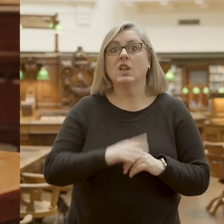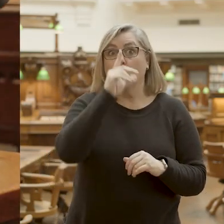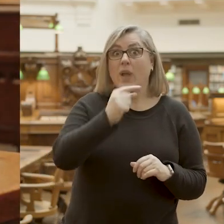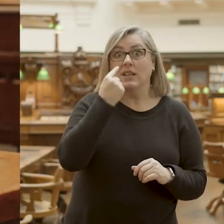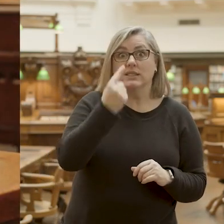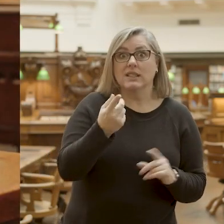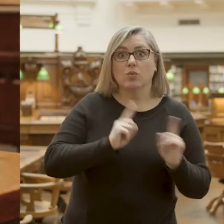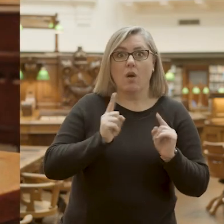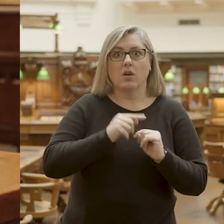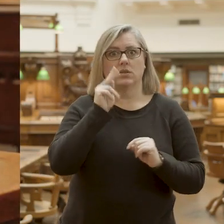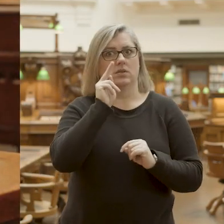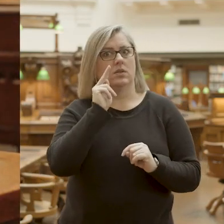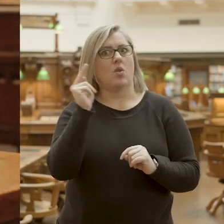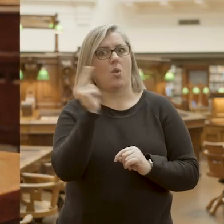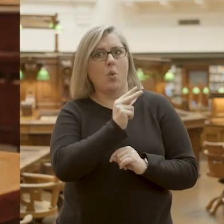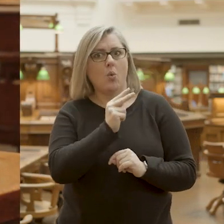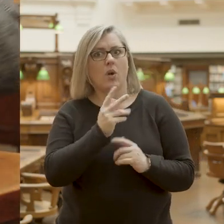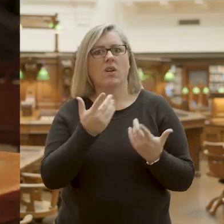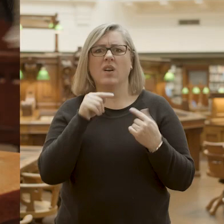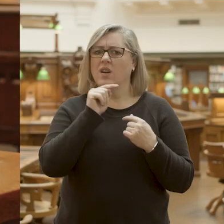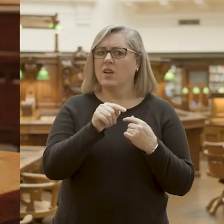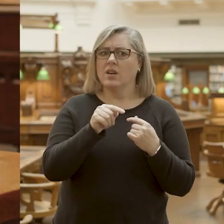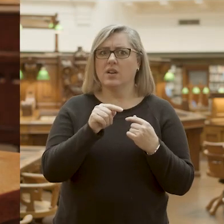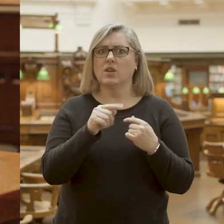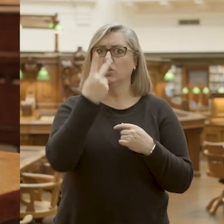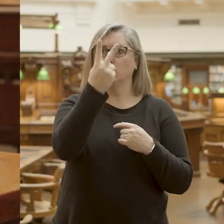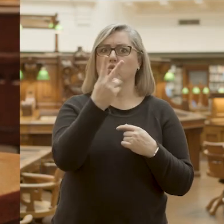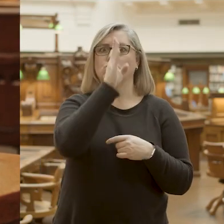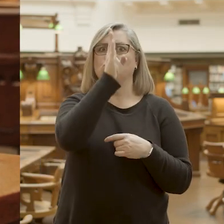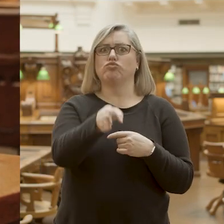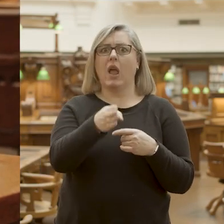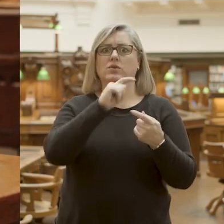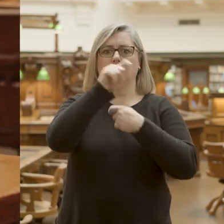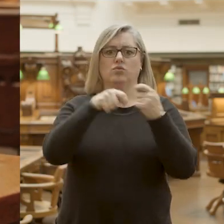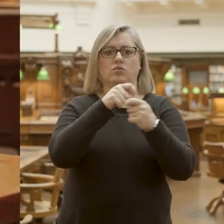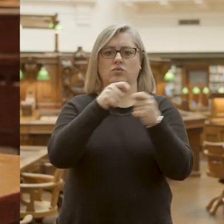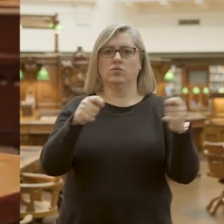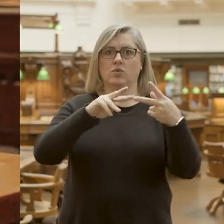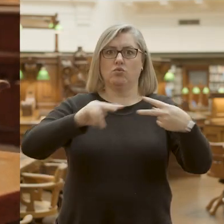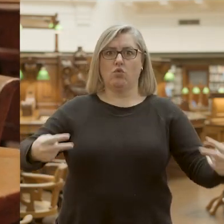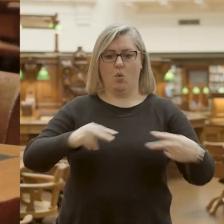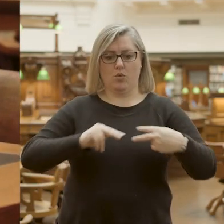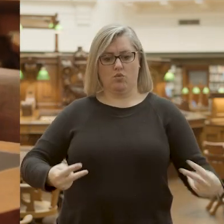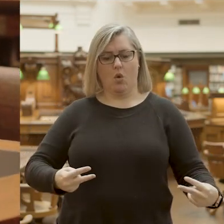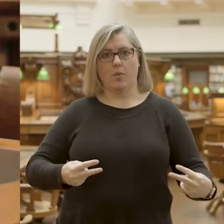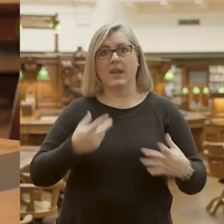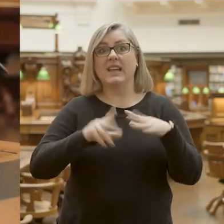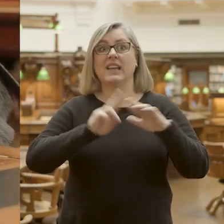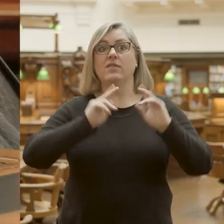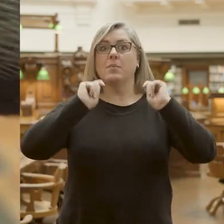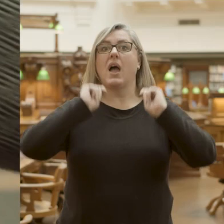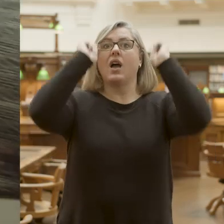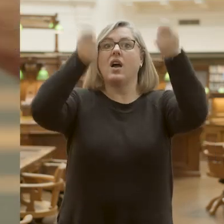that that really does look like two straight pieces of rope. Now if I put this here around our precious